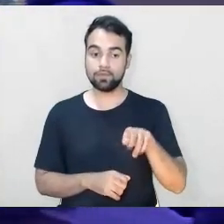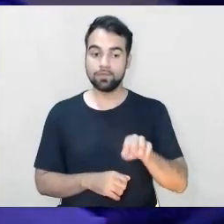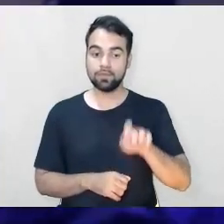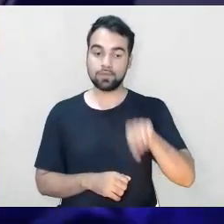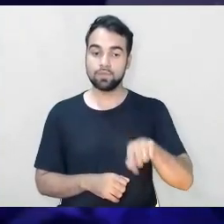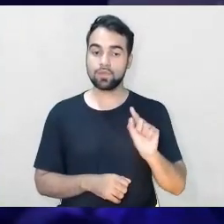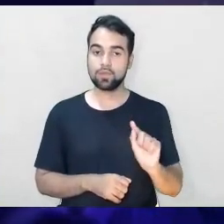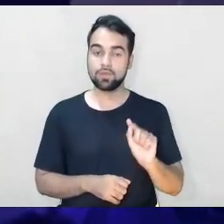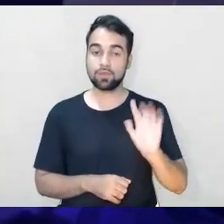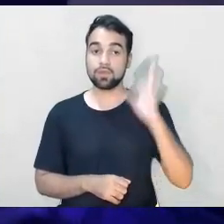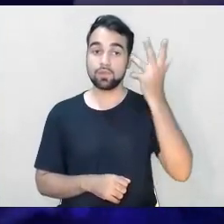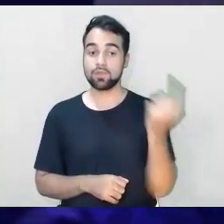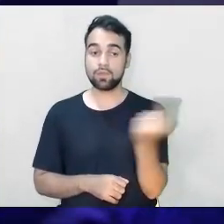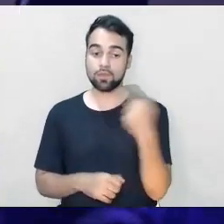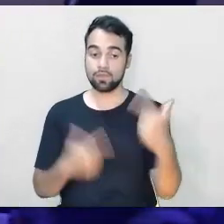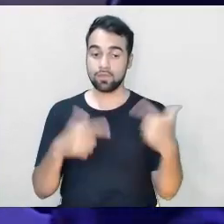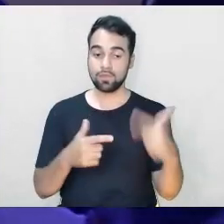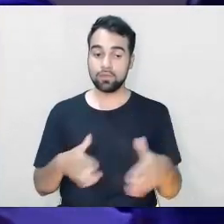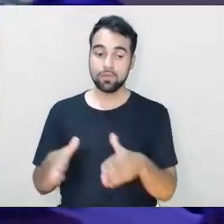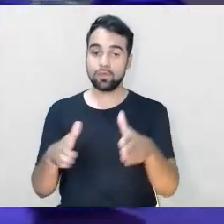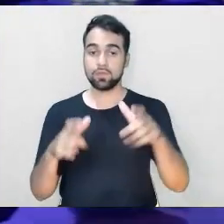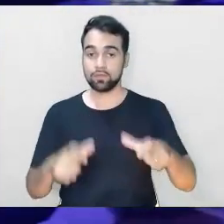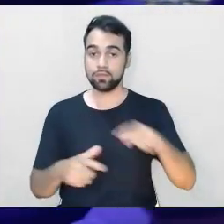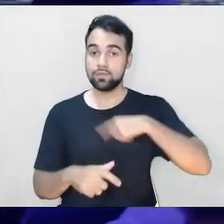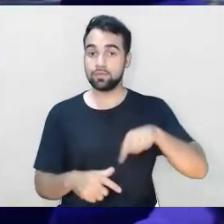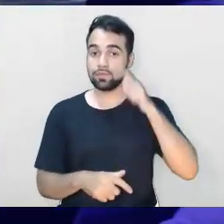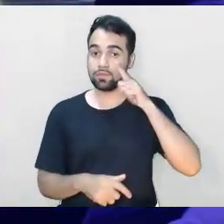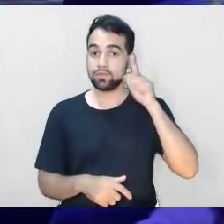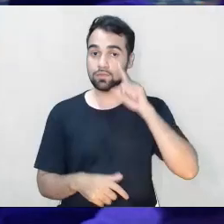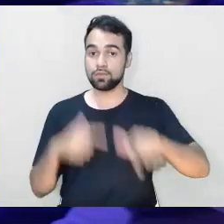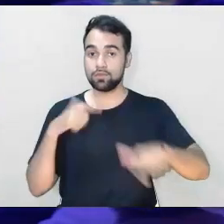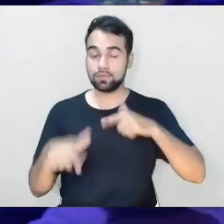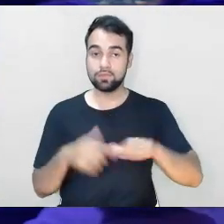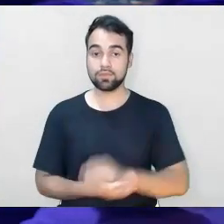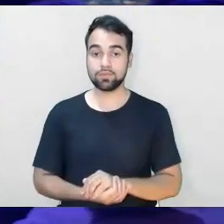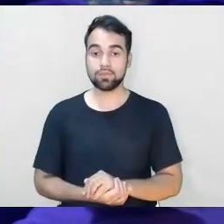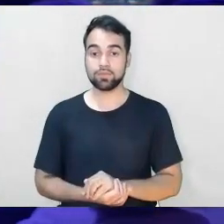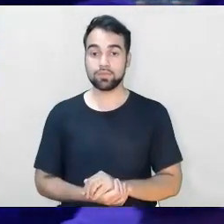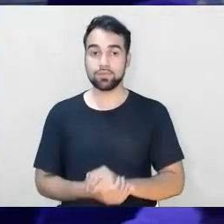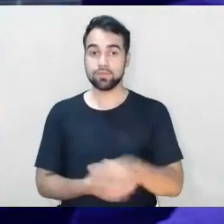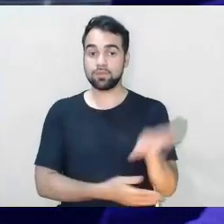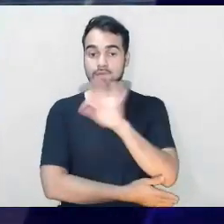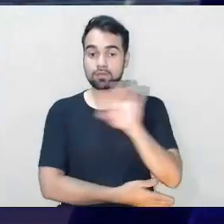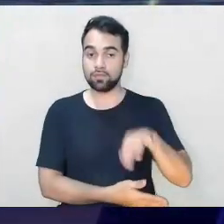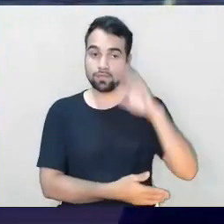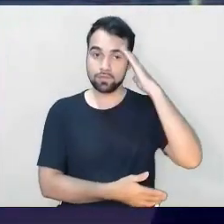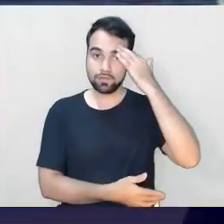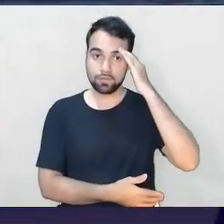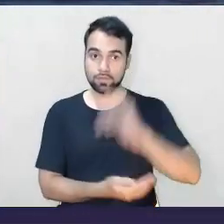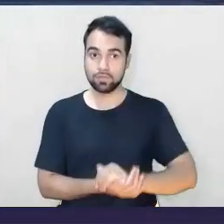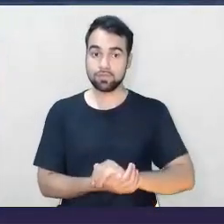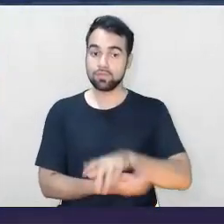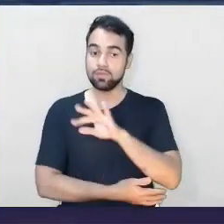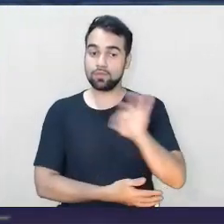pre-mortem and a post-mortem. A pre-mortem is a journey where we are working in an architecture and